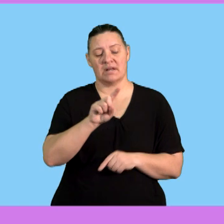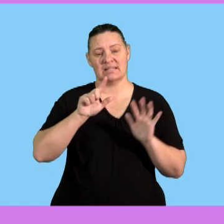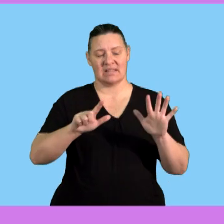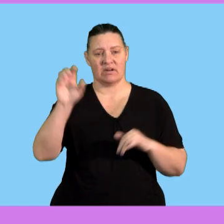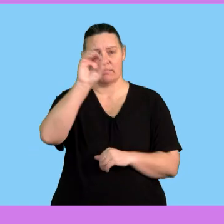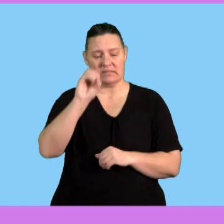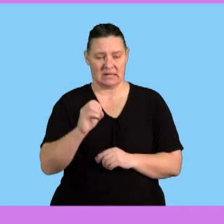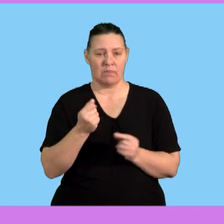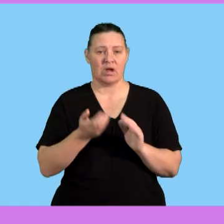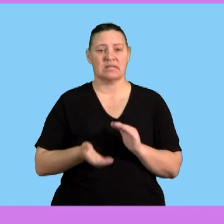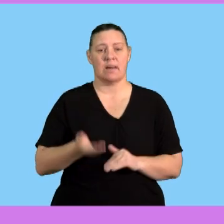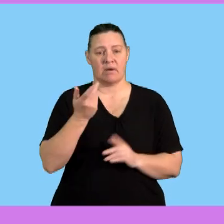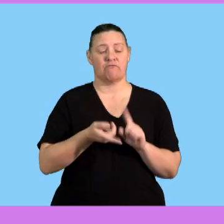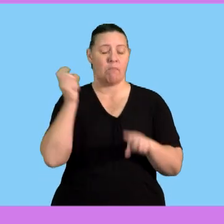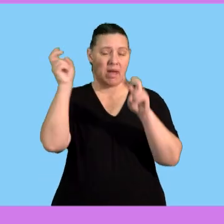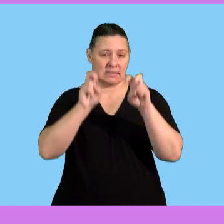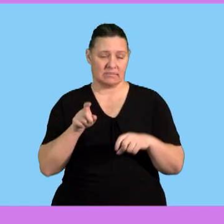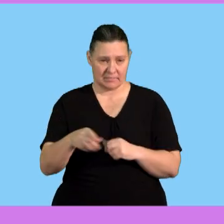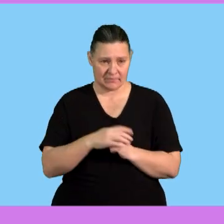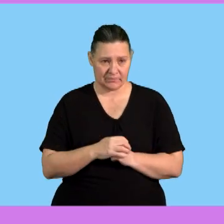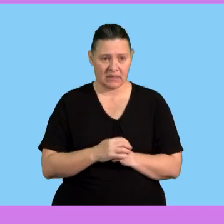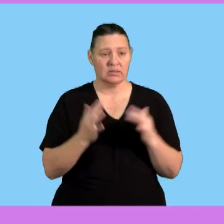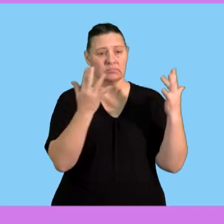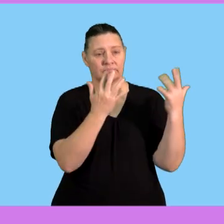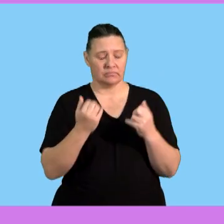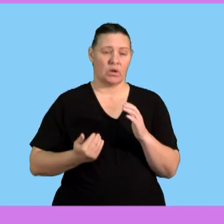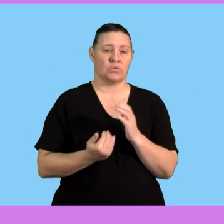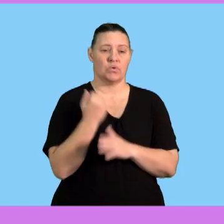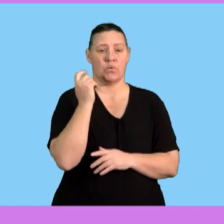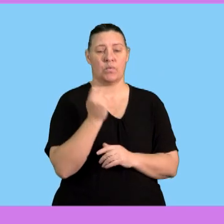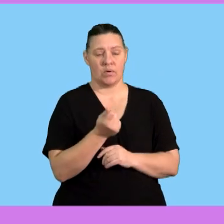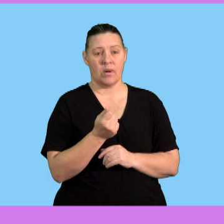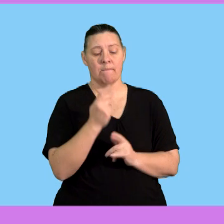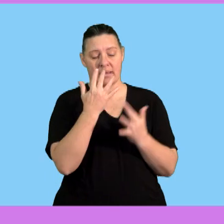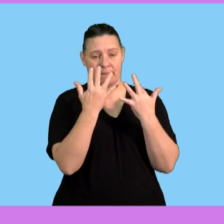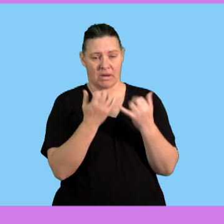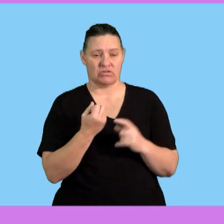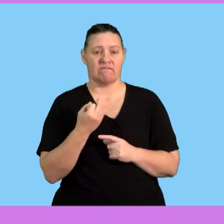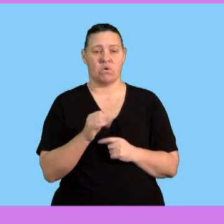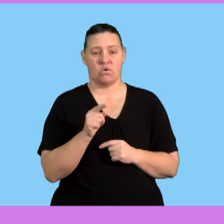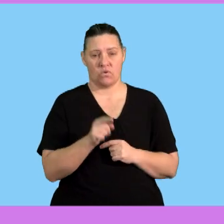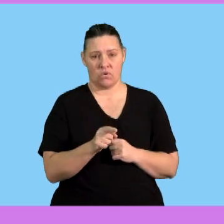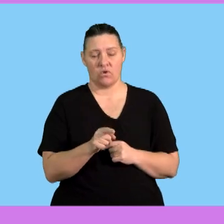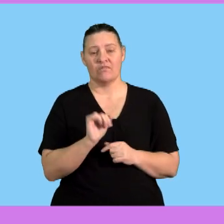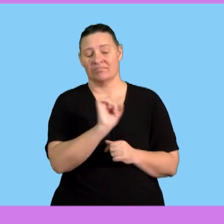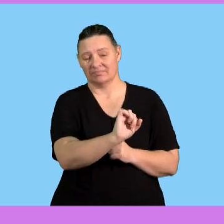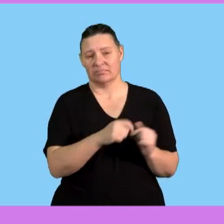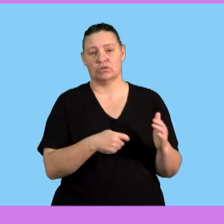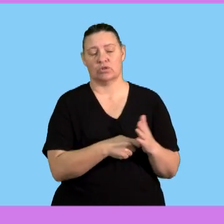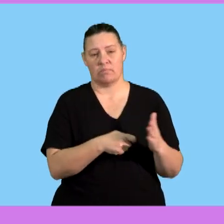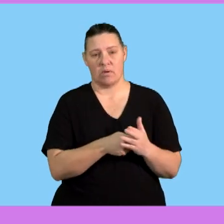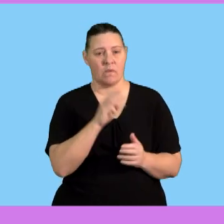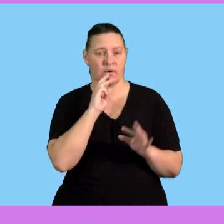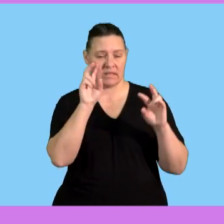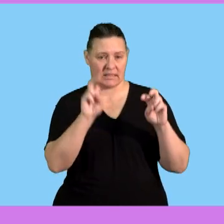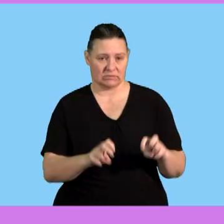17% price hike from Eskom. Calculate the new amount that she must budget for her shop's